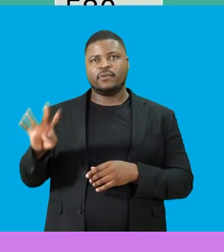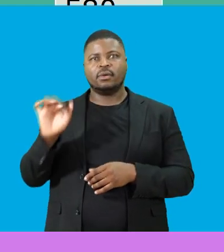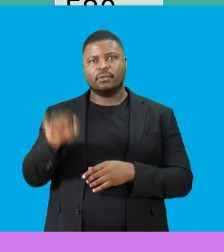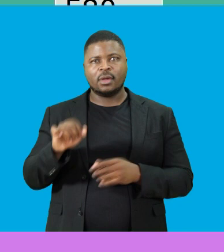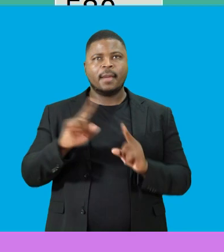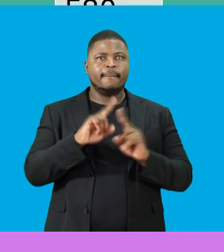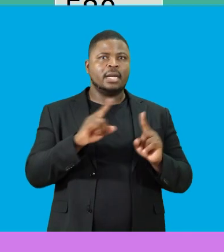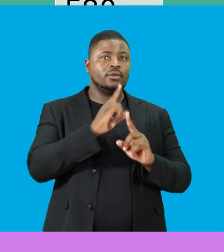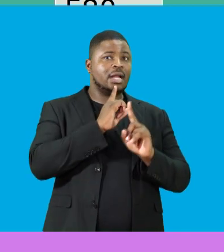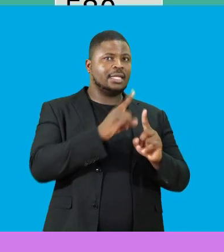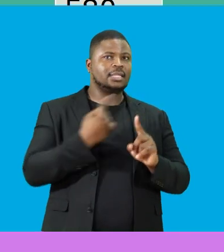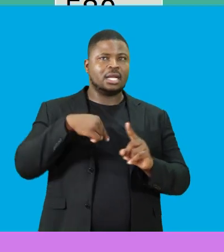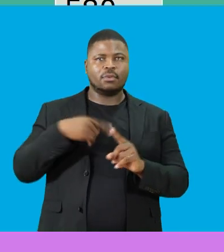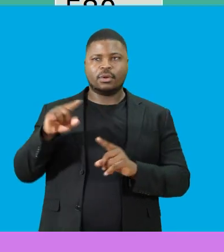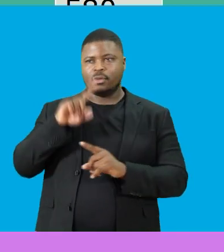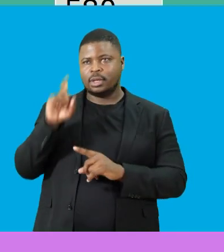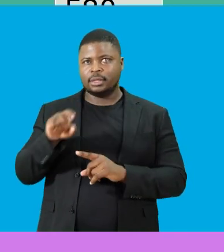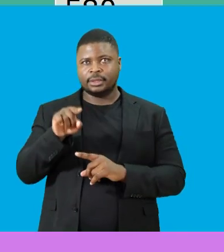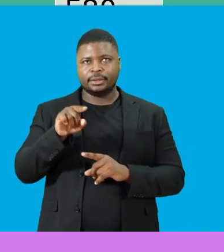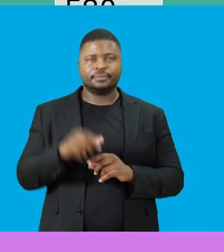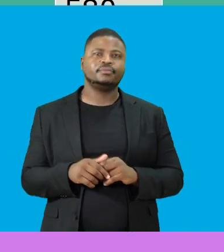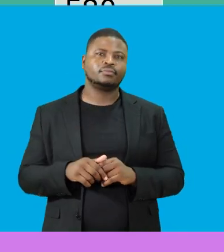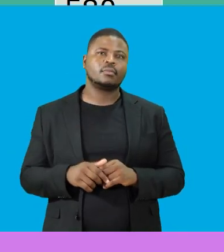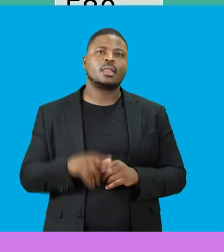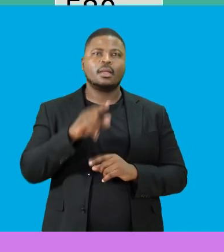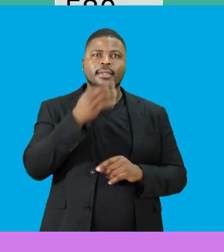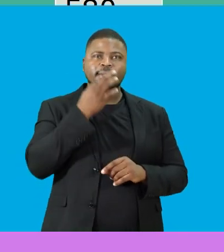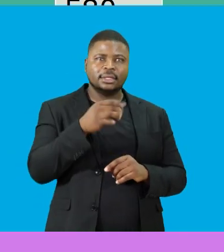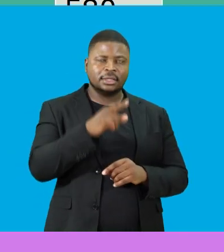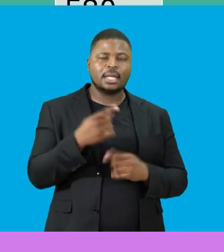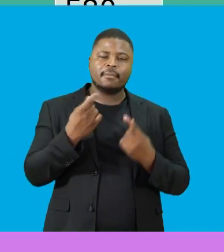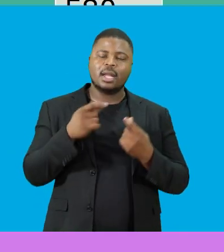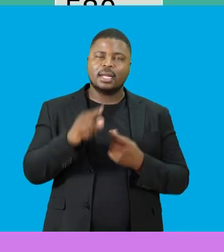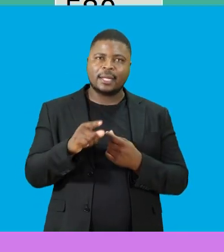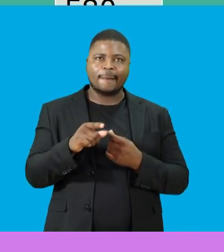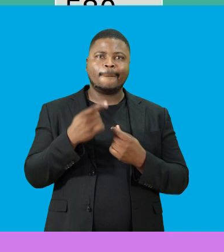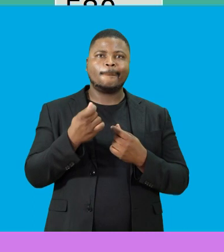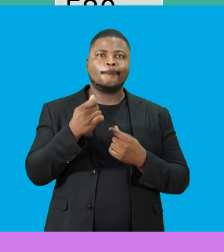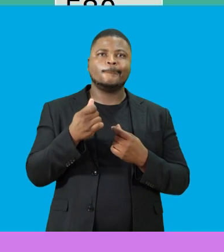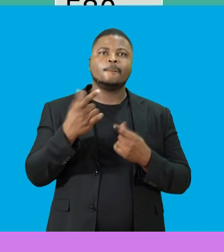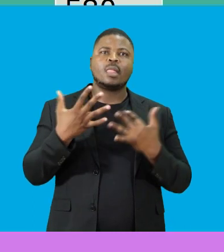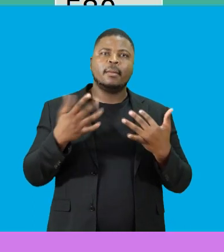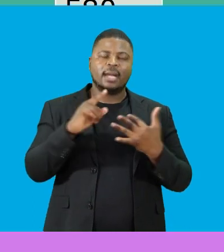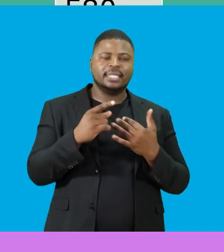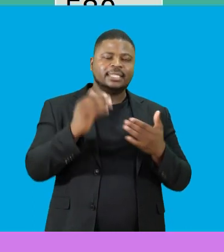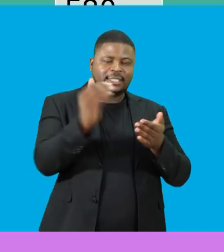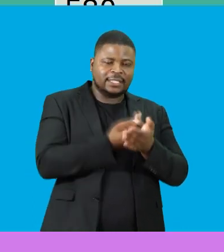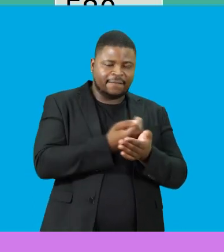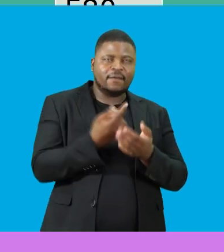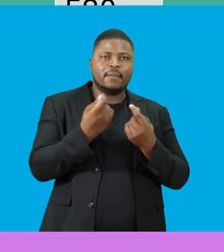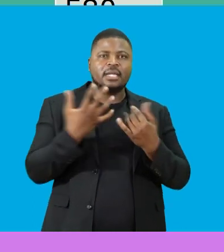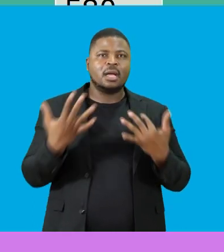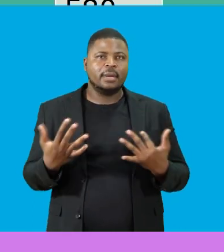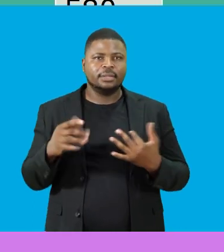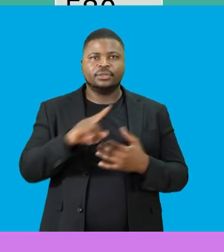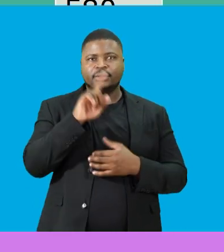1,344. But this does not answer our question. We have to go back to the question and check what it required. The question said, how much did Mr. Mbele save